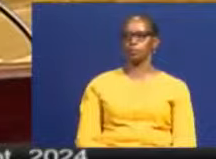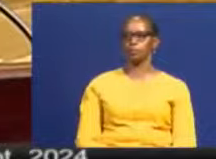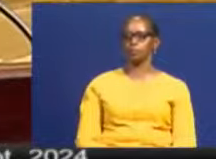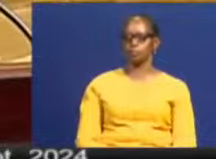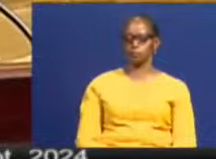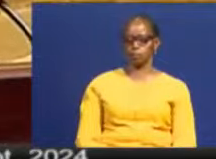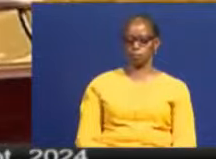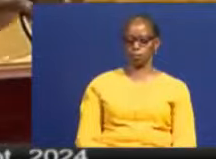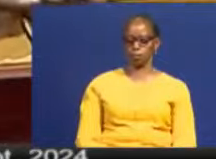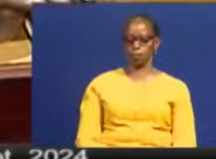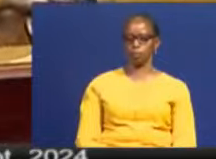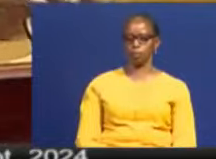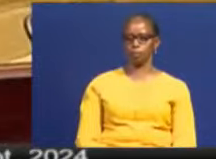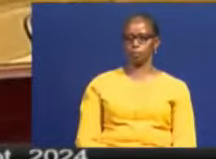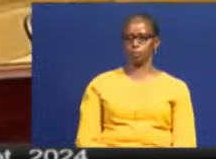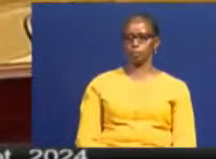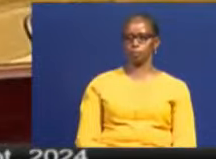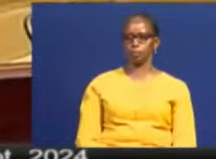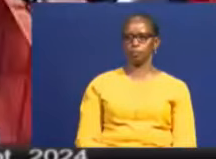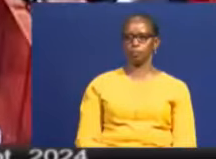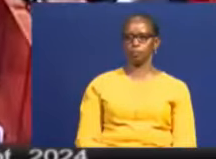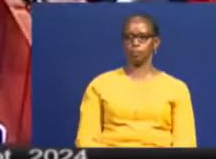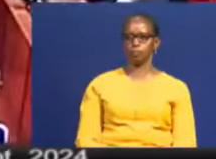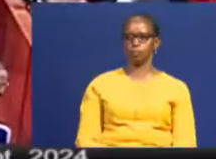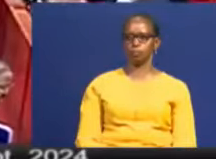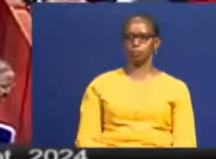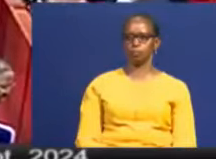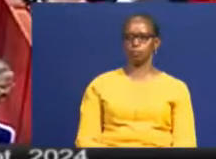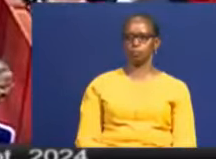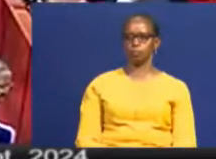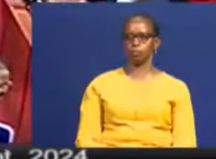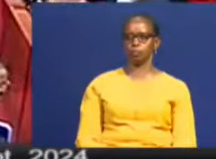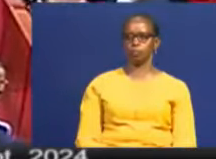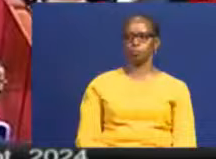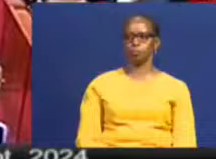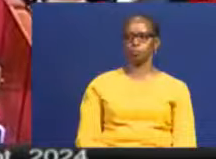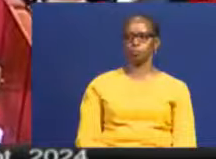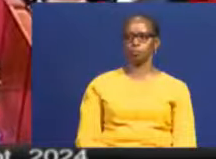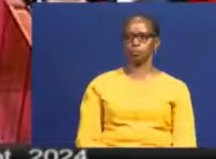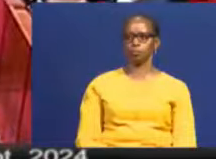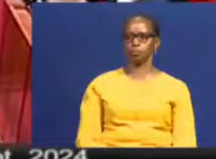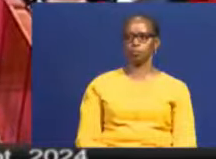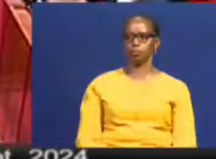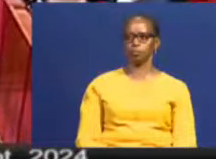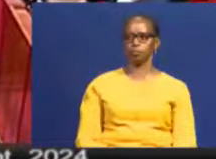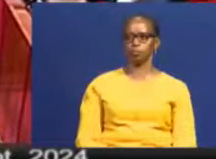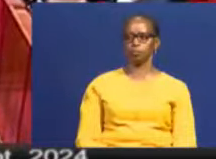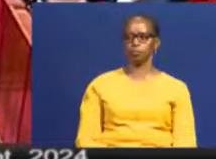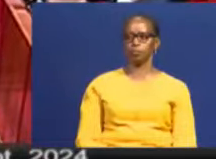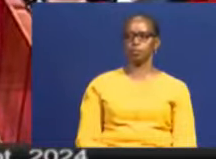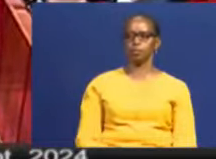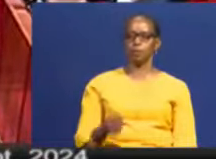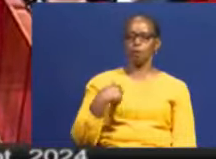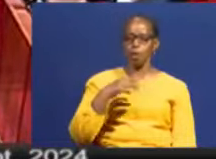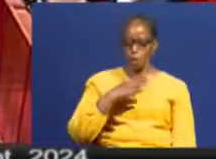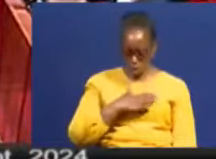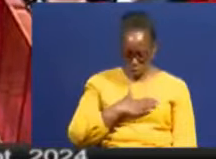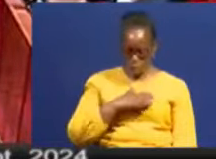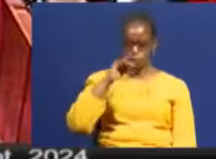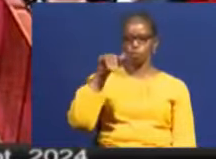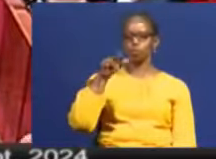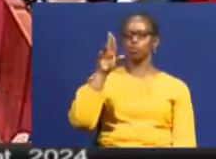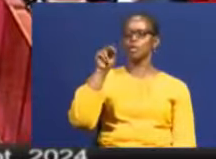Donya? Madam Speaker, I'm just worried, Honorable Junet is insisting that it is